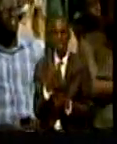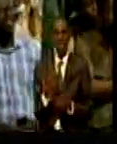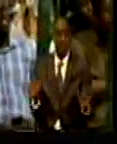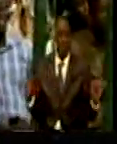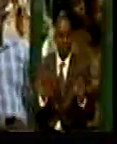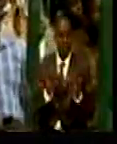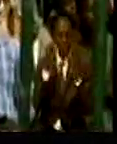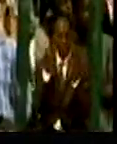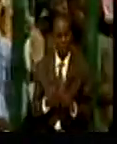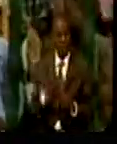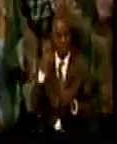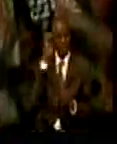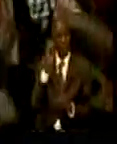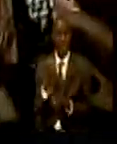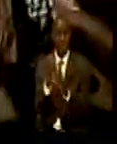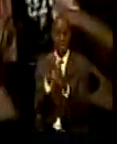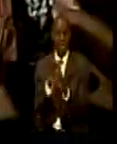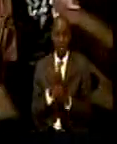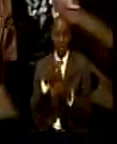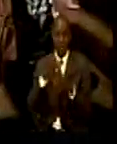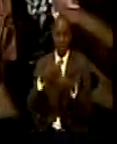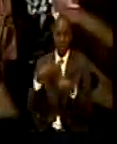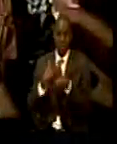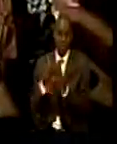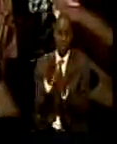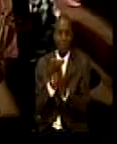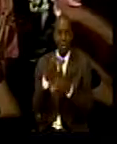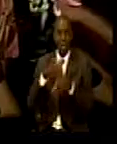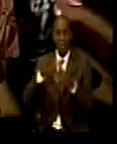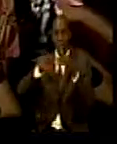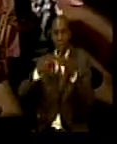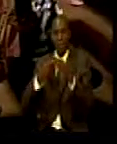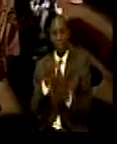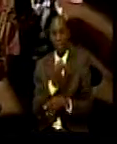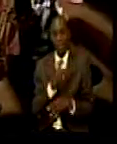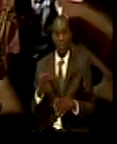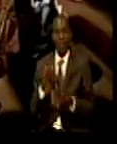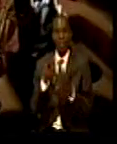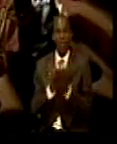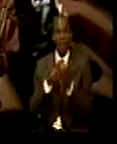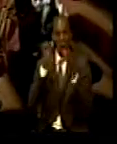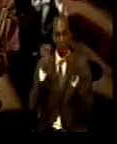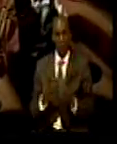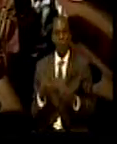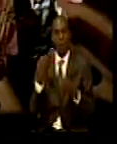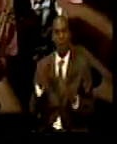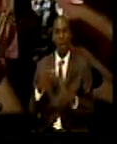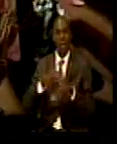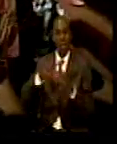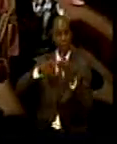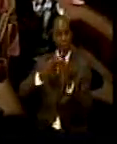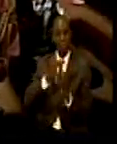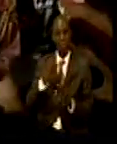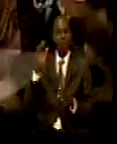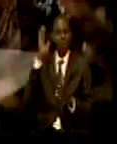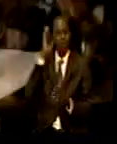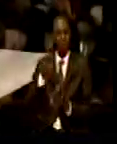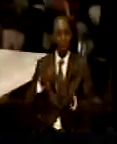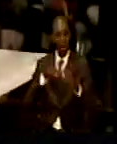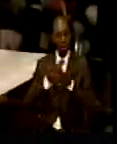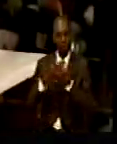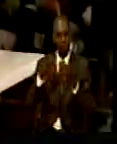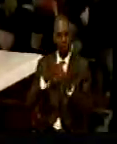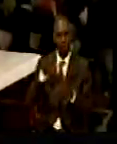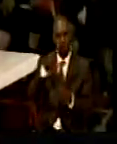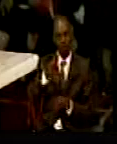in creation. That power of creation will speak tonight and say, stand upright on your